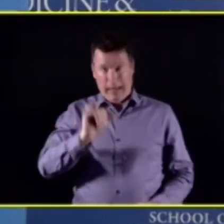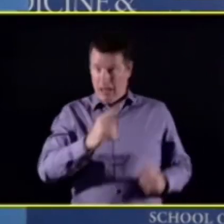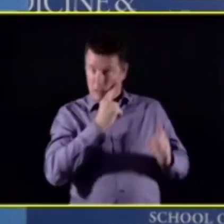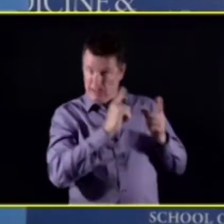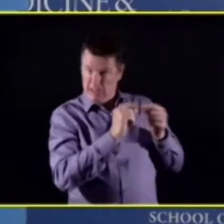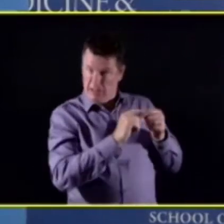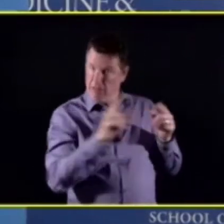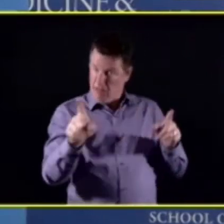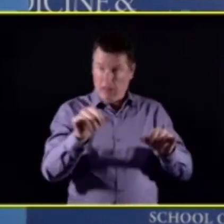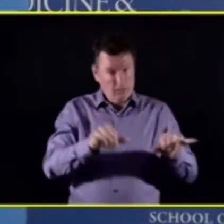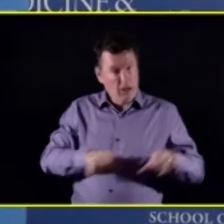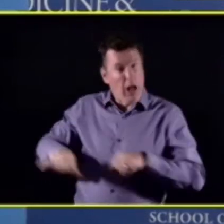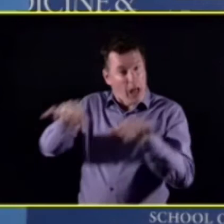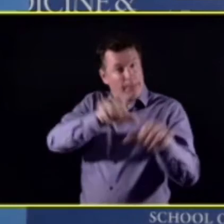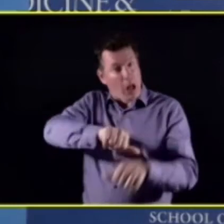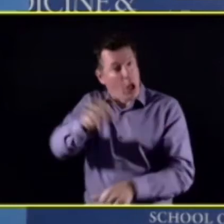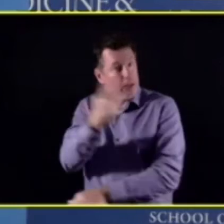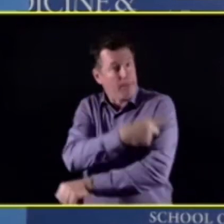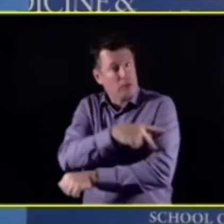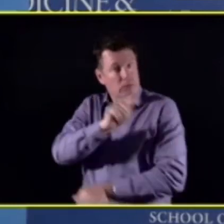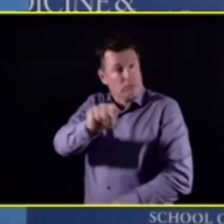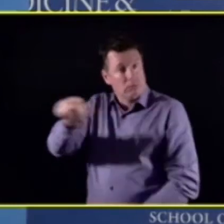Placing someone on a ventilator,